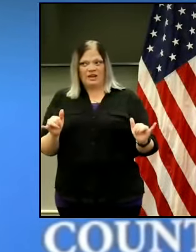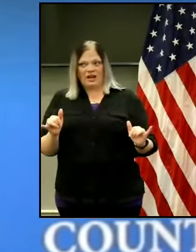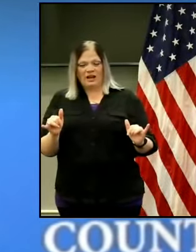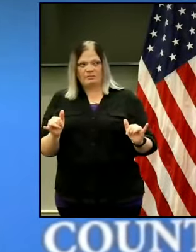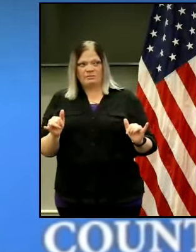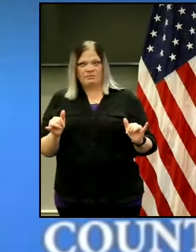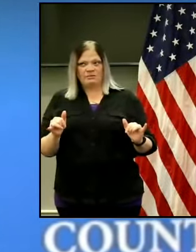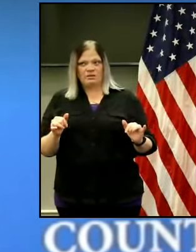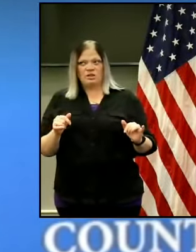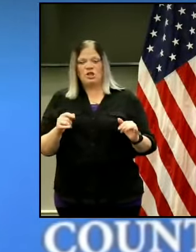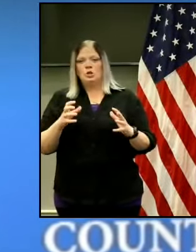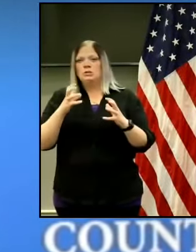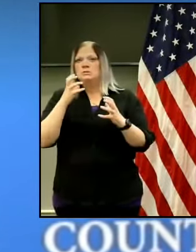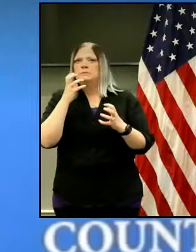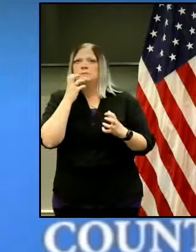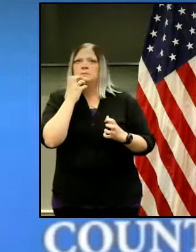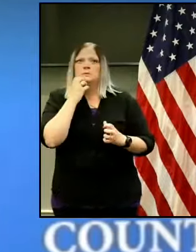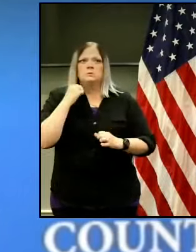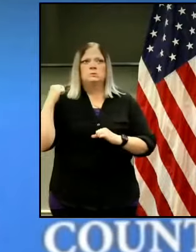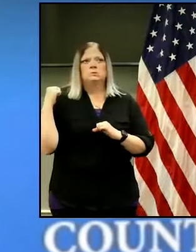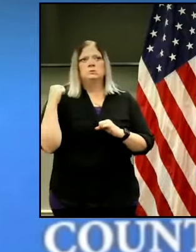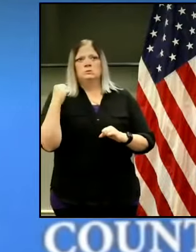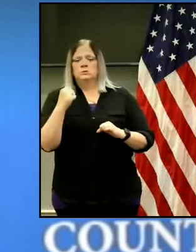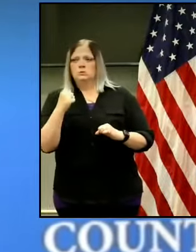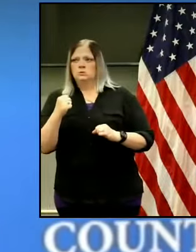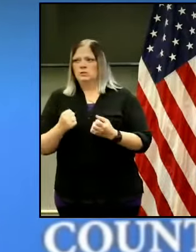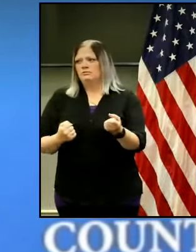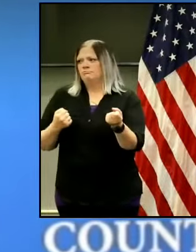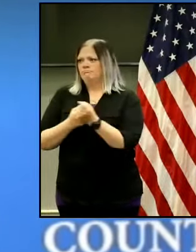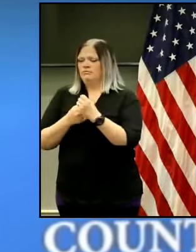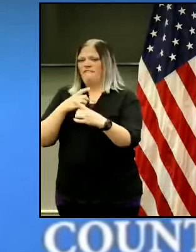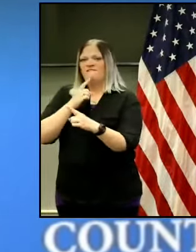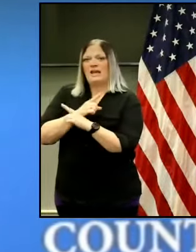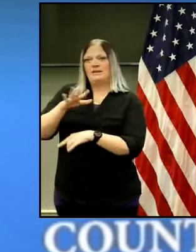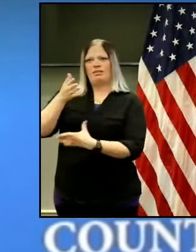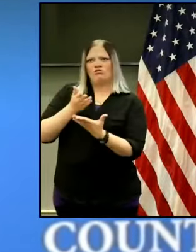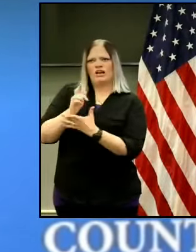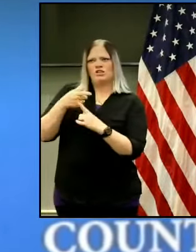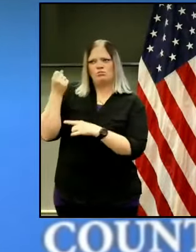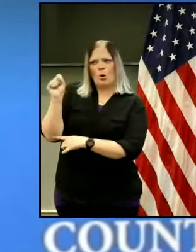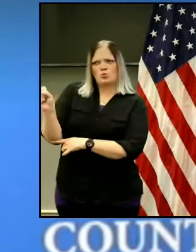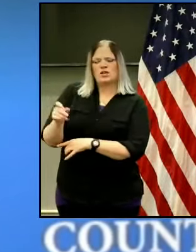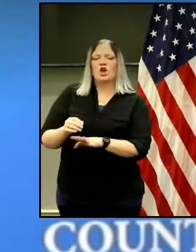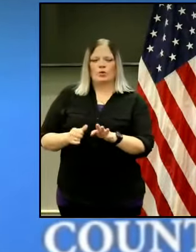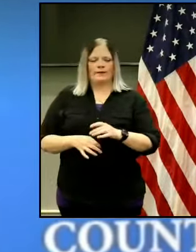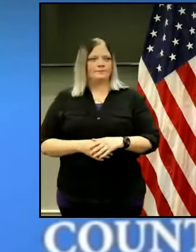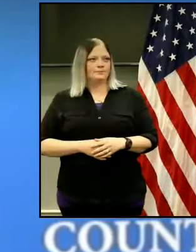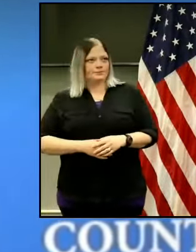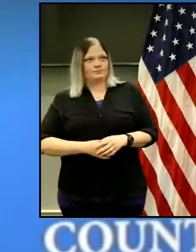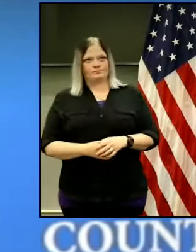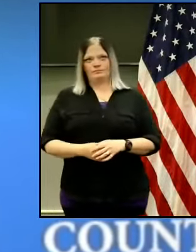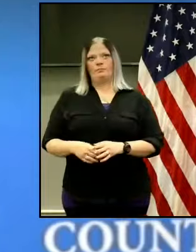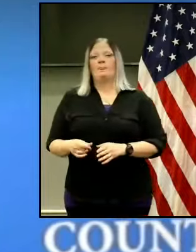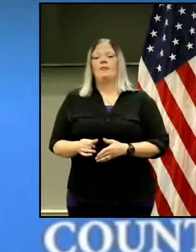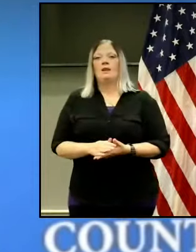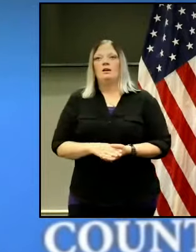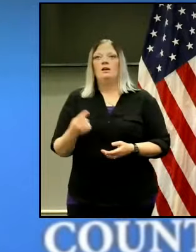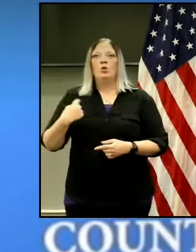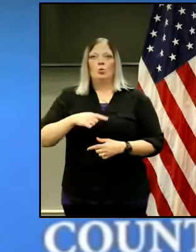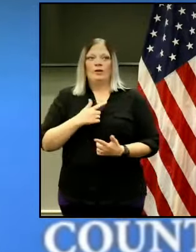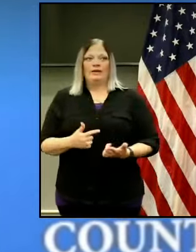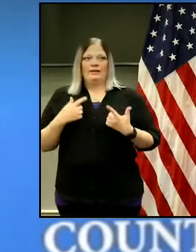were We had- passionately defending their right to protest. And here's what it is. We live in a